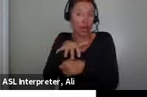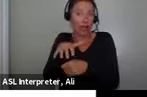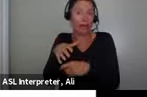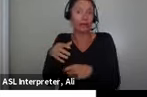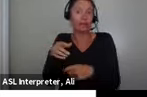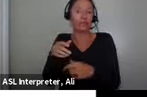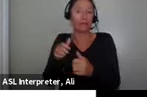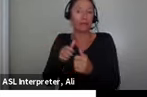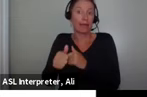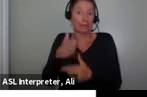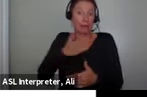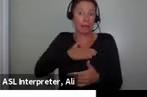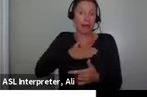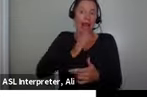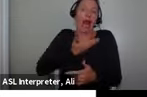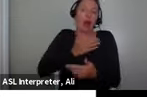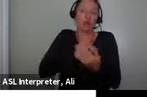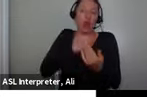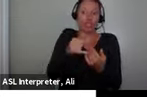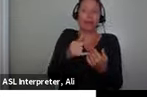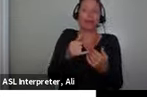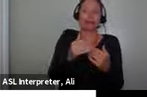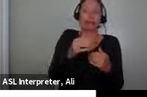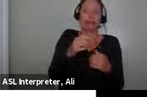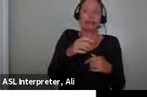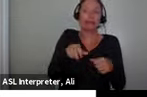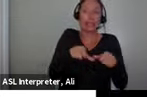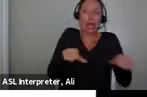give you my name and address.